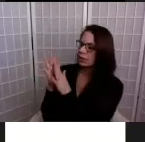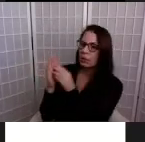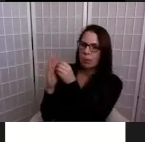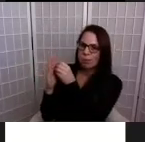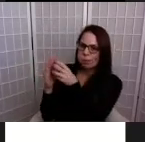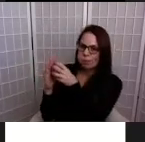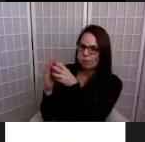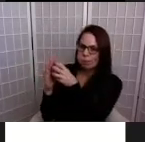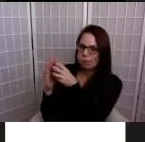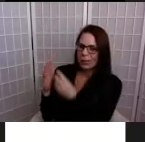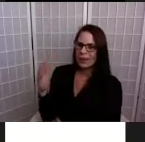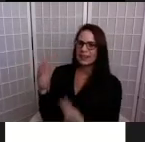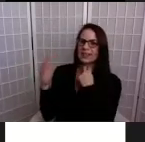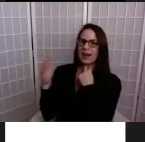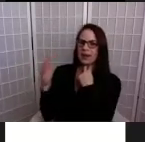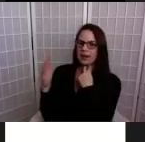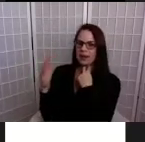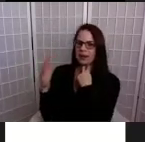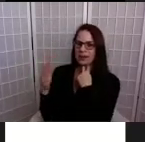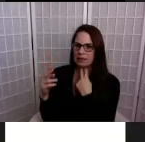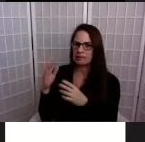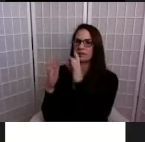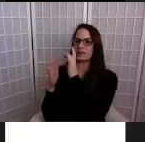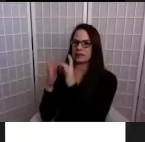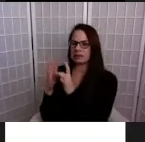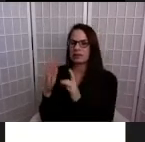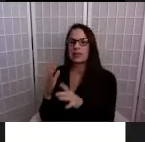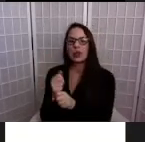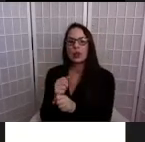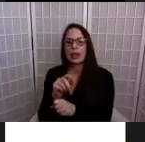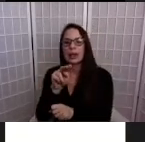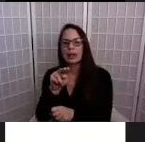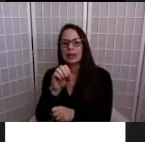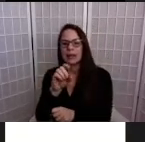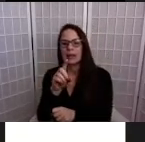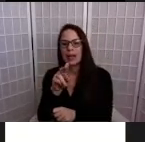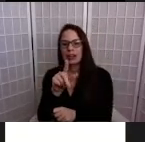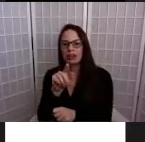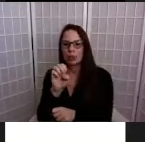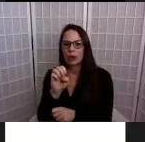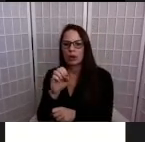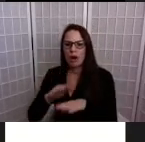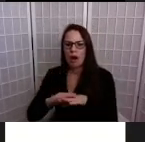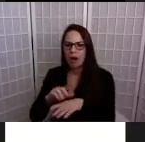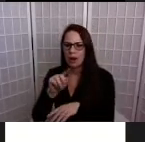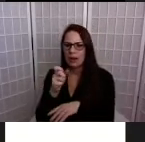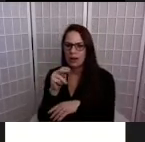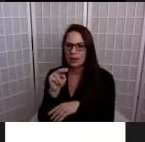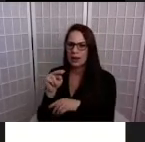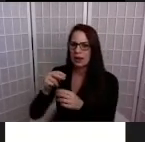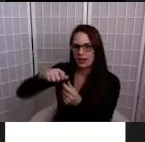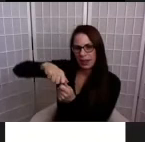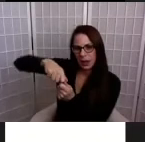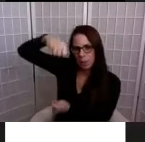and they'll catch and pop. So you'll get a nodule on your tendon. So this is a pulley and you have them all the